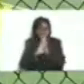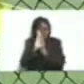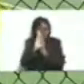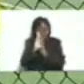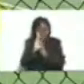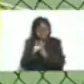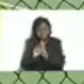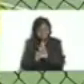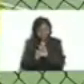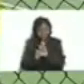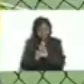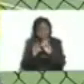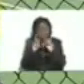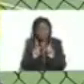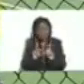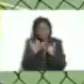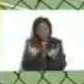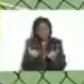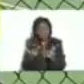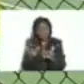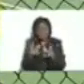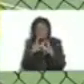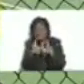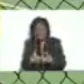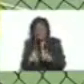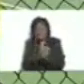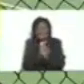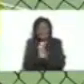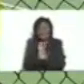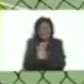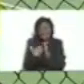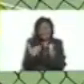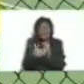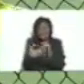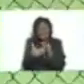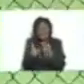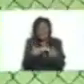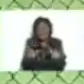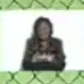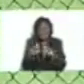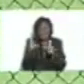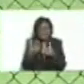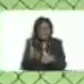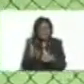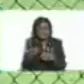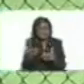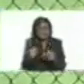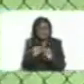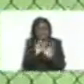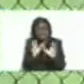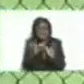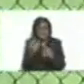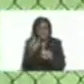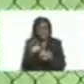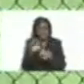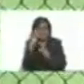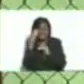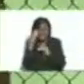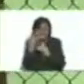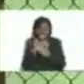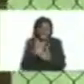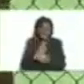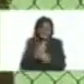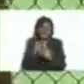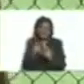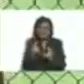skills on test to against some of the local players to see how everybody matches up. Well, obviously I'm expecting myself to do as good